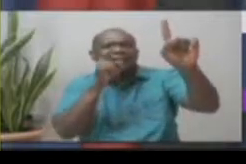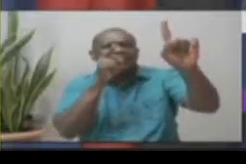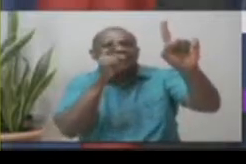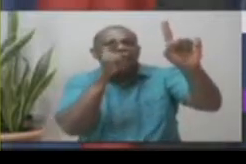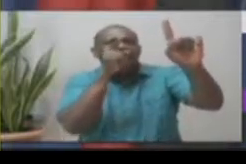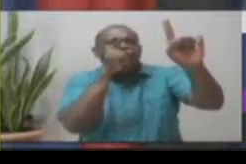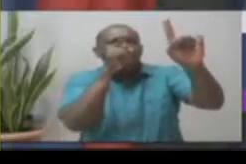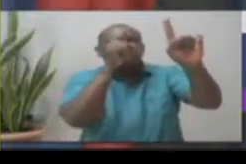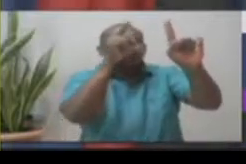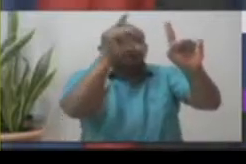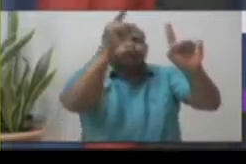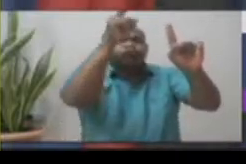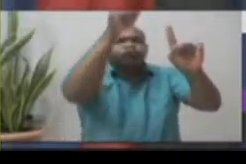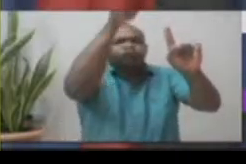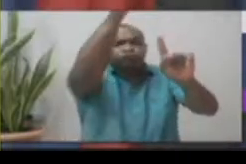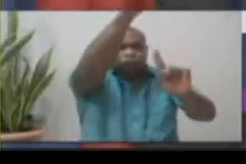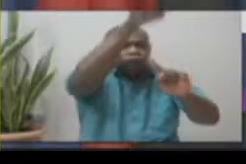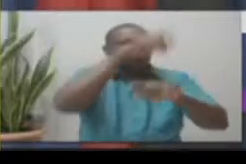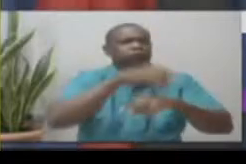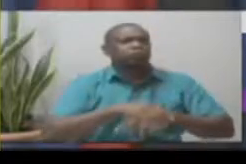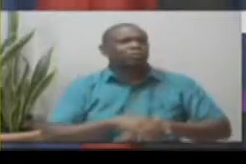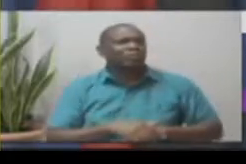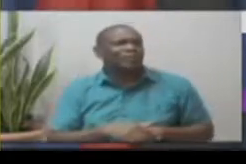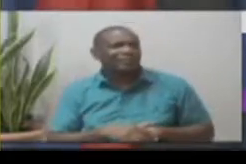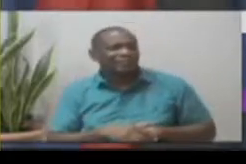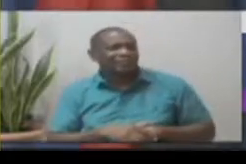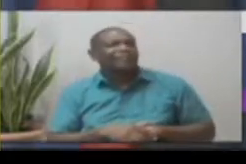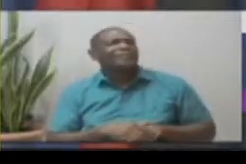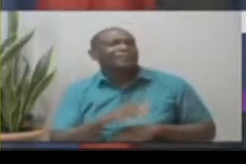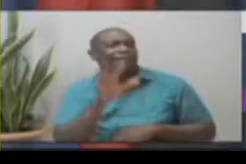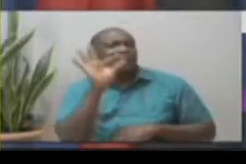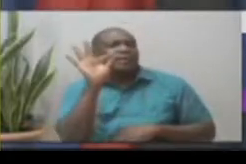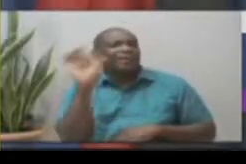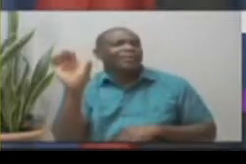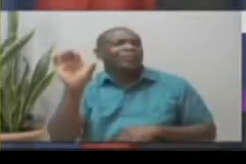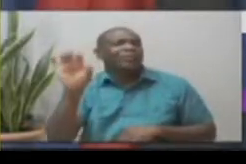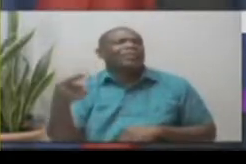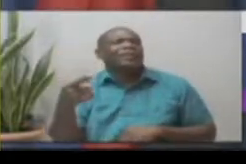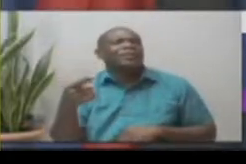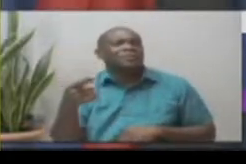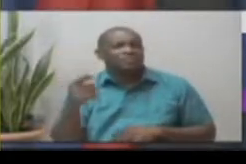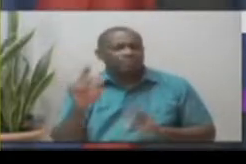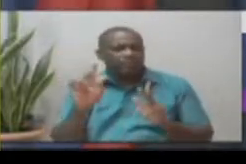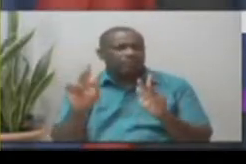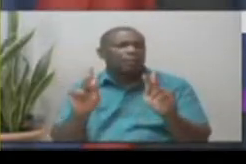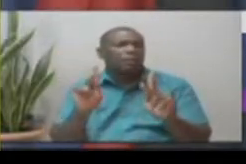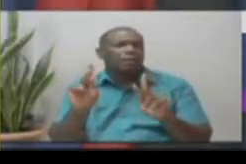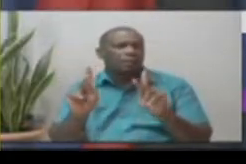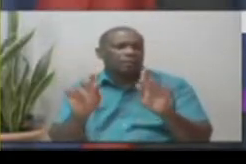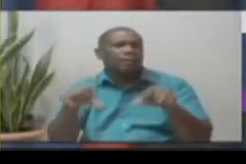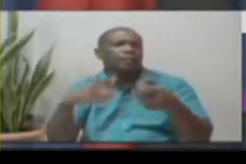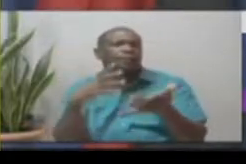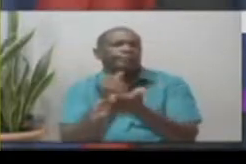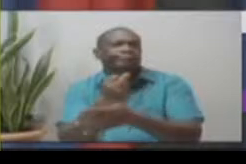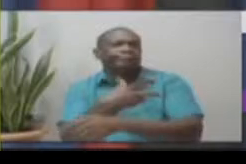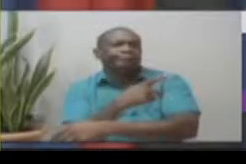the 900,000 people. So the restrictions of doing it